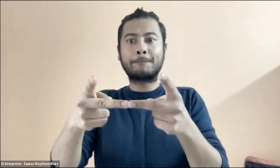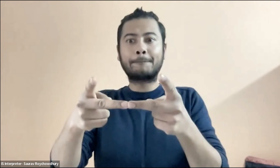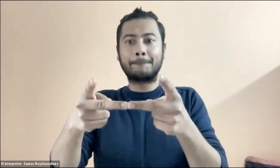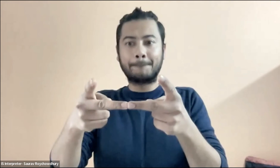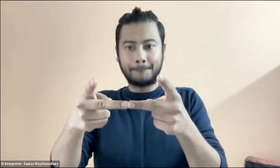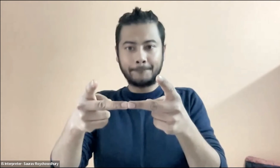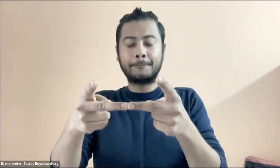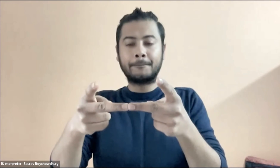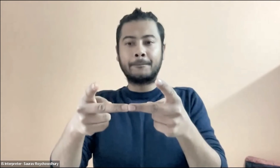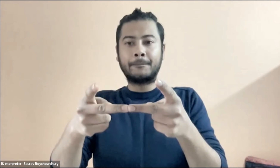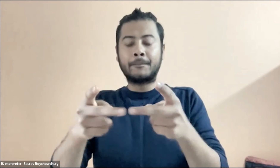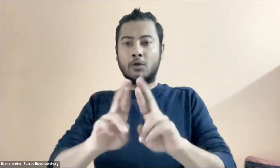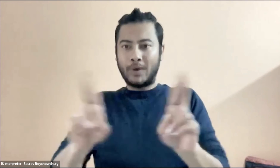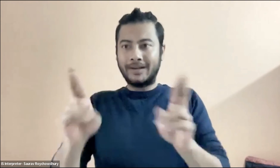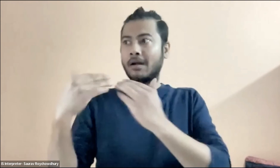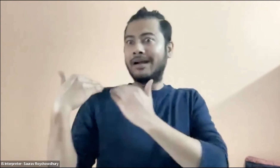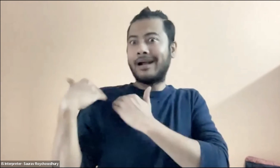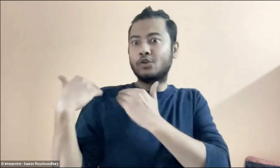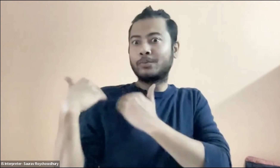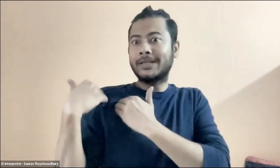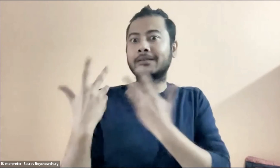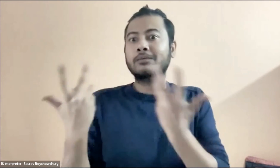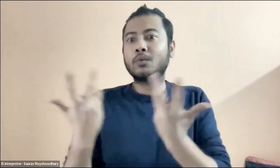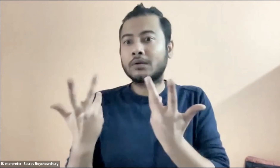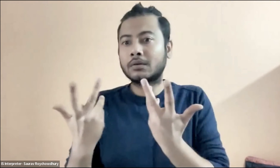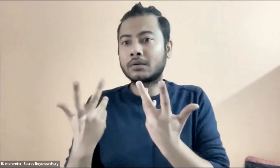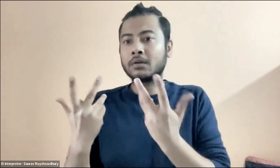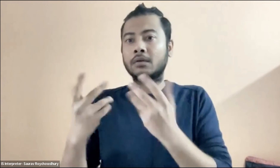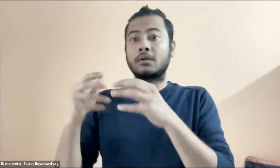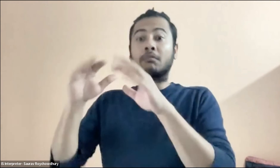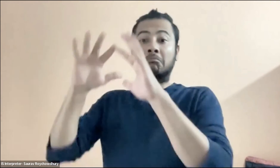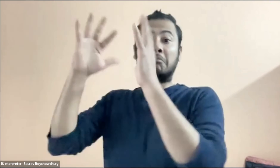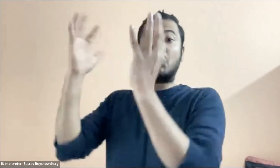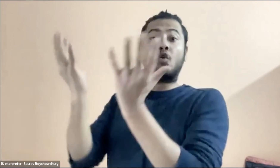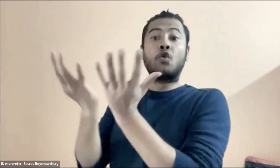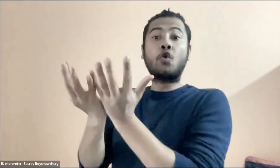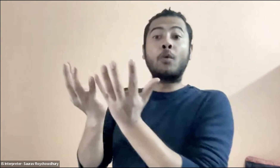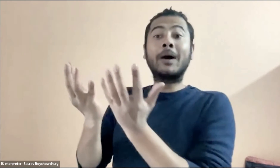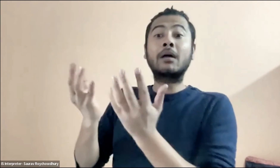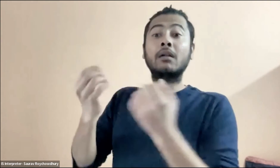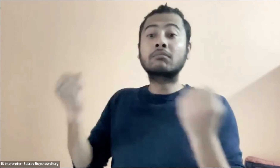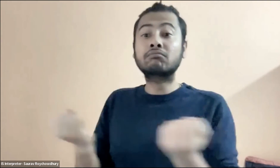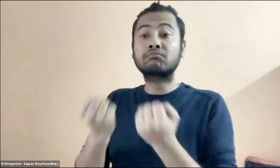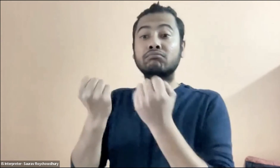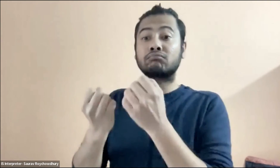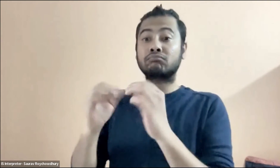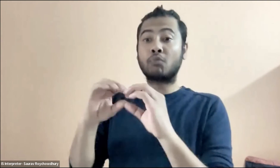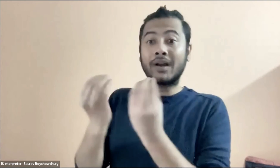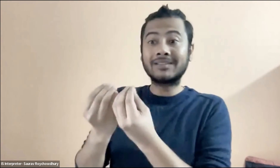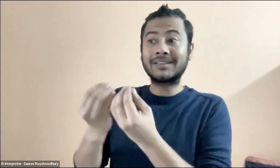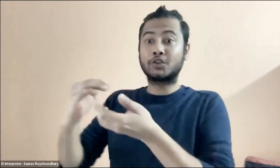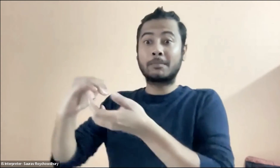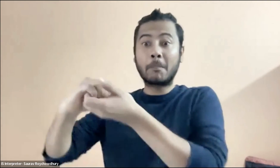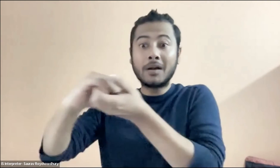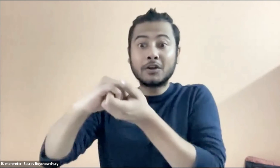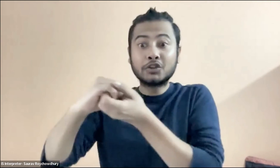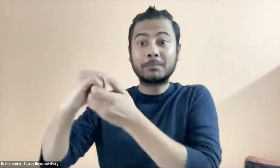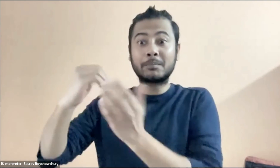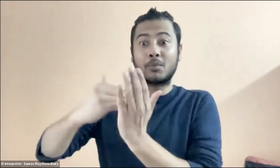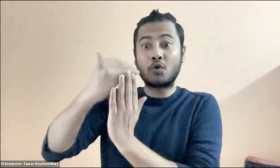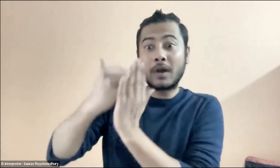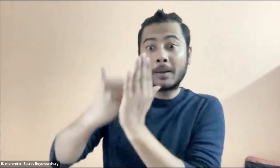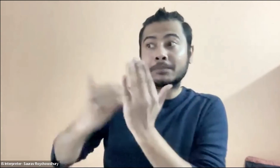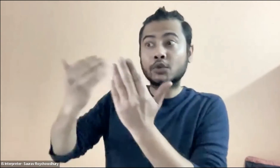lever, and we heard at the global level the activities that are going on and are coming up to do that. But